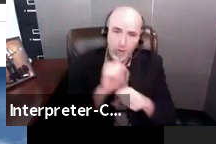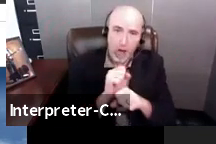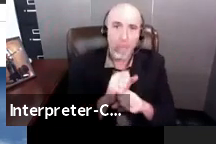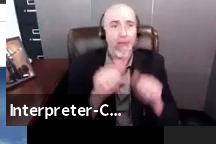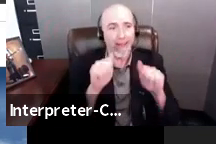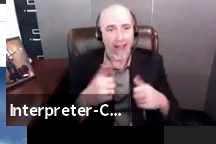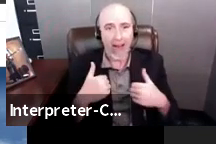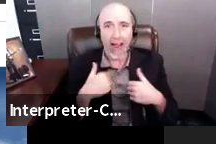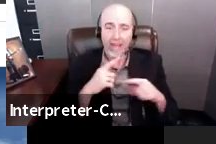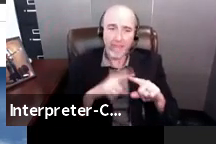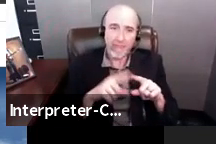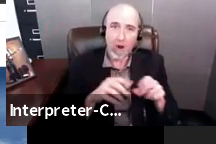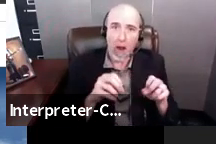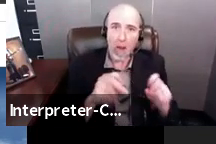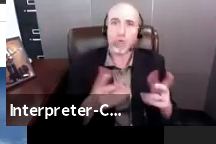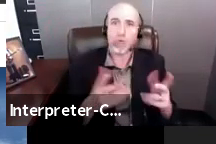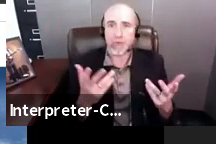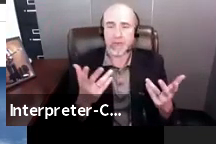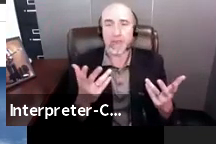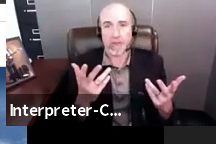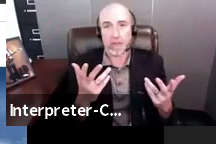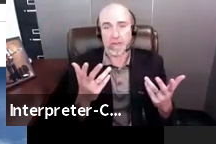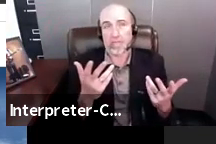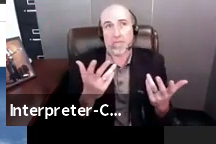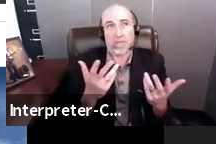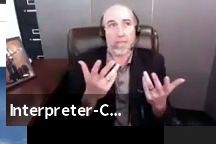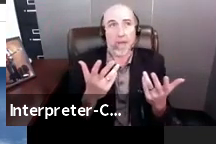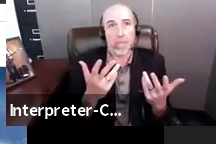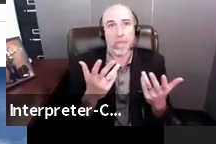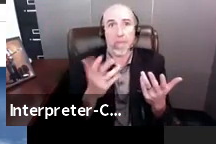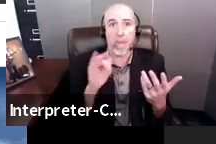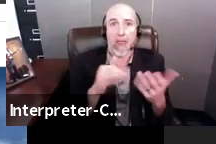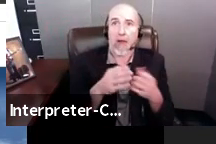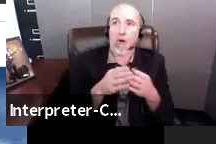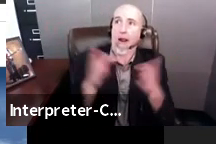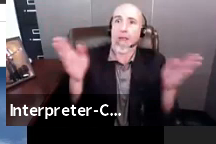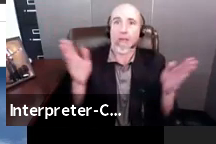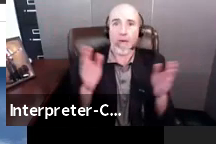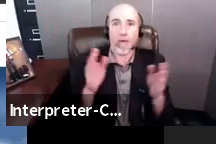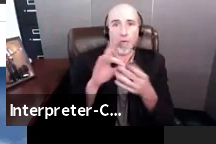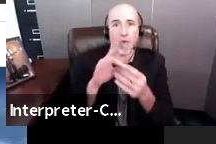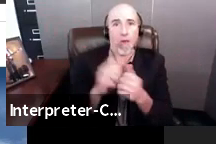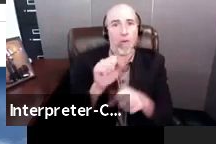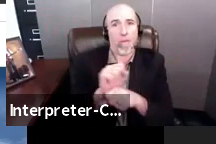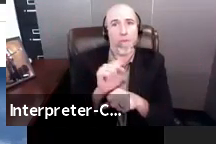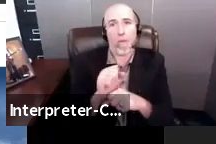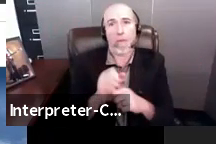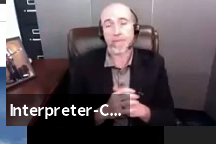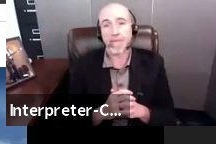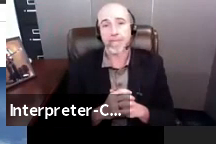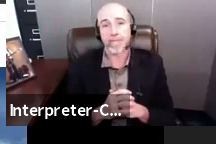of the opportunities that are out there when it comes to employment.